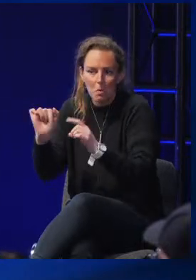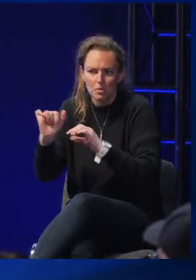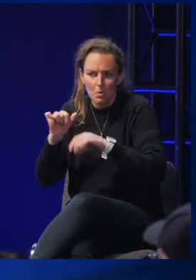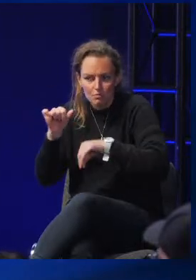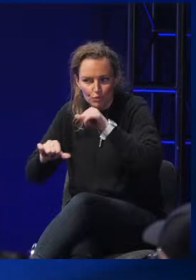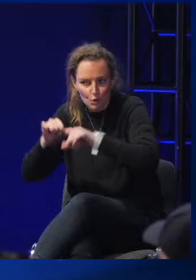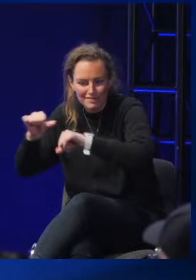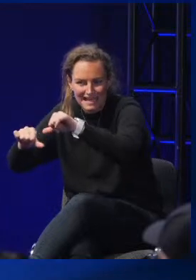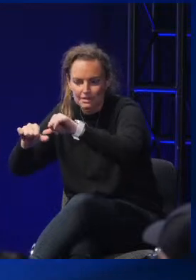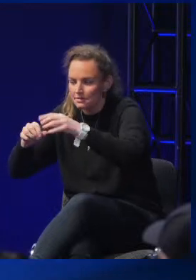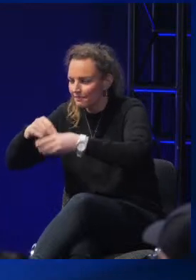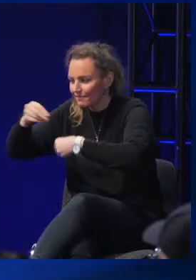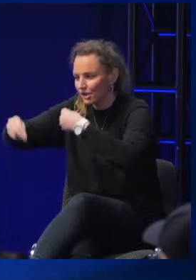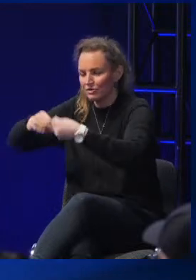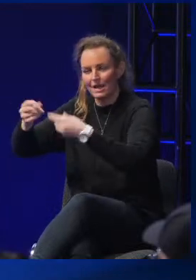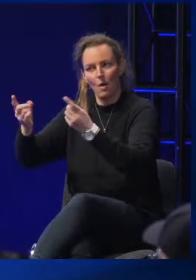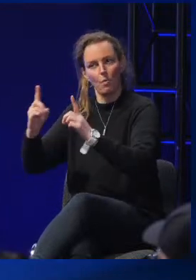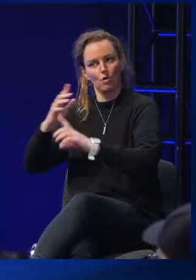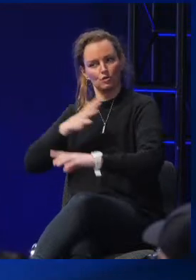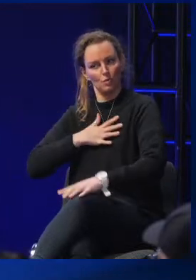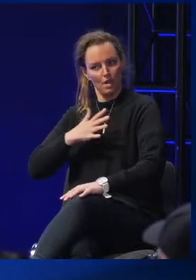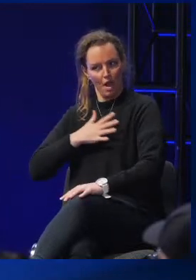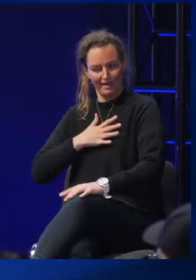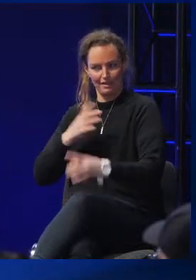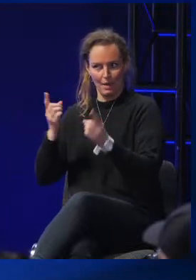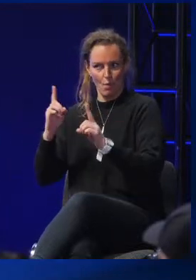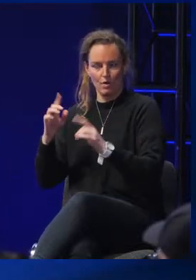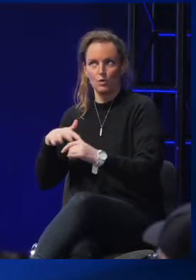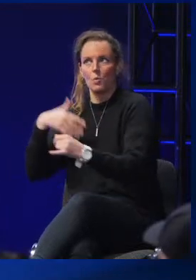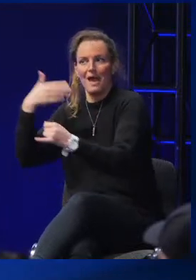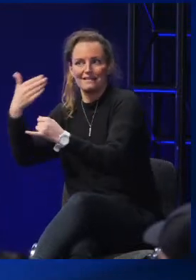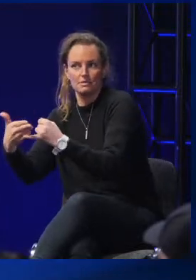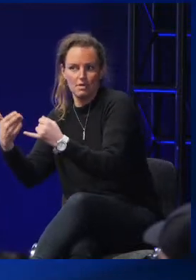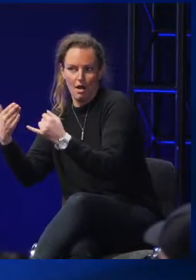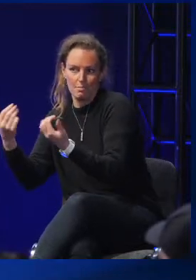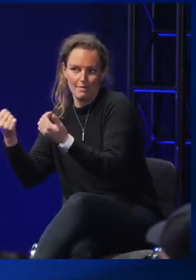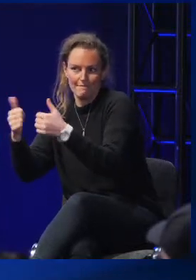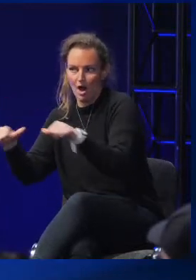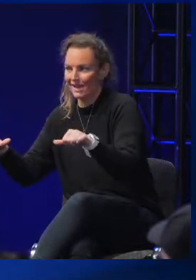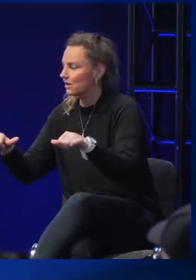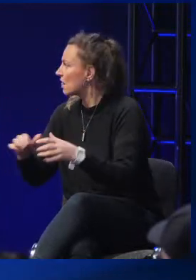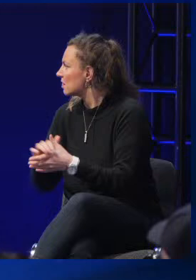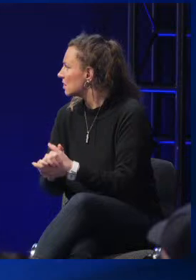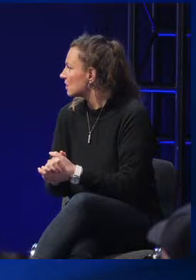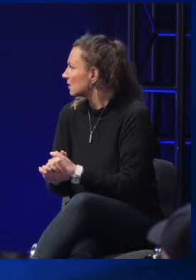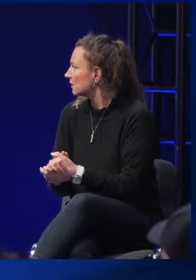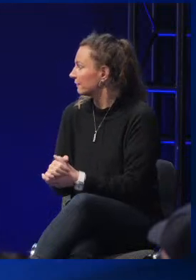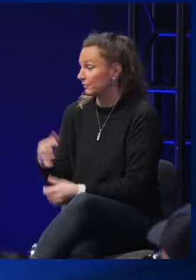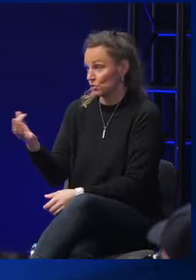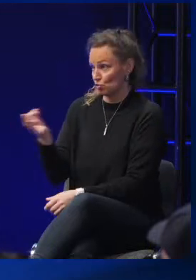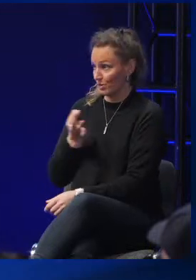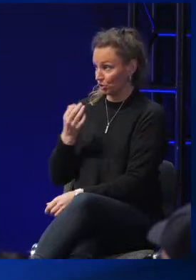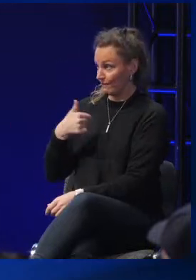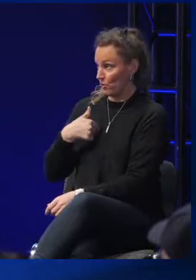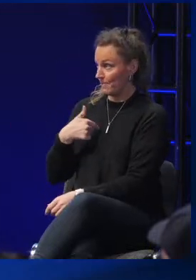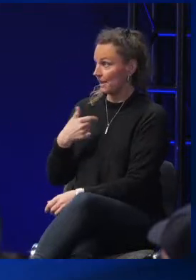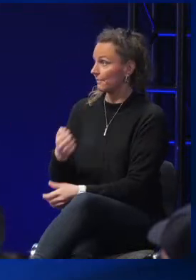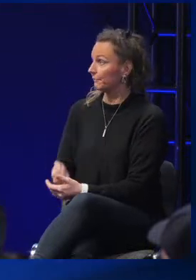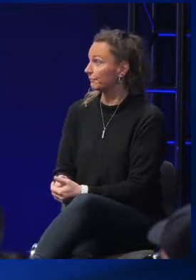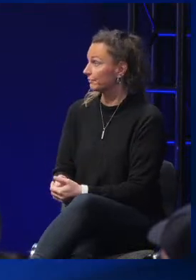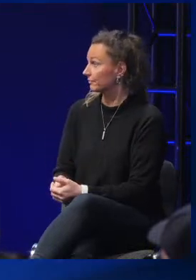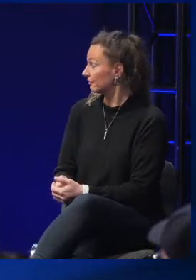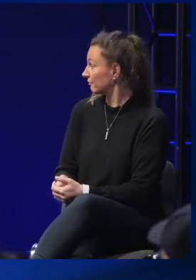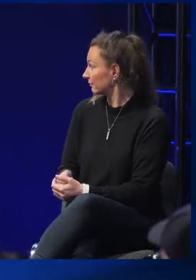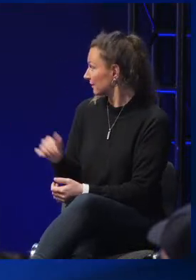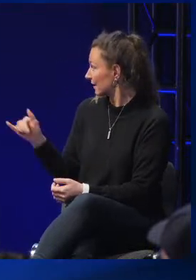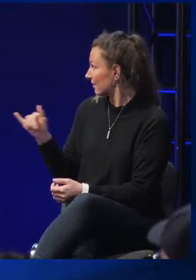liked and what you eventually ended up with especially this film. Is this a question for me, right? For